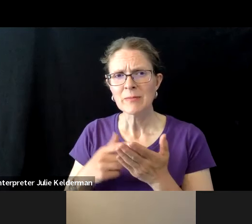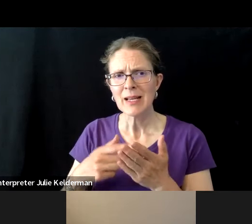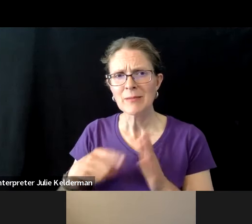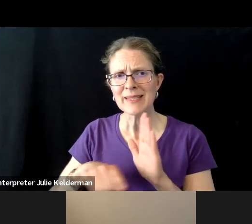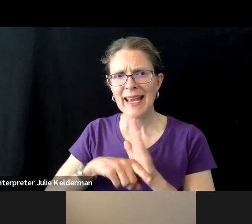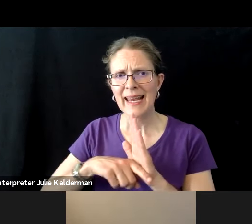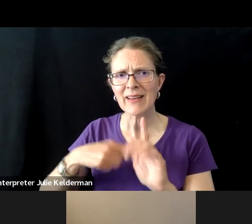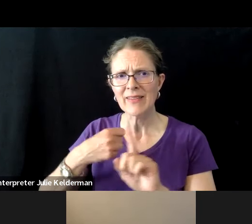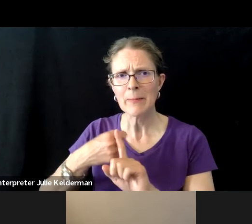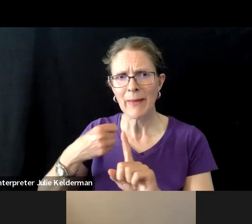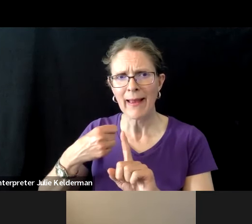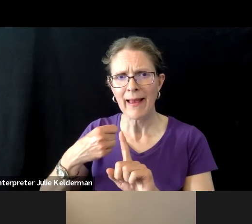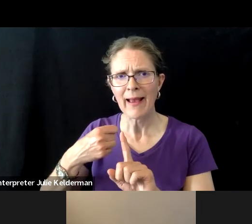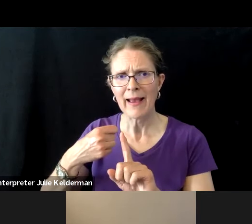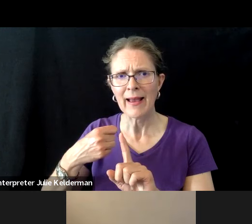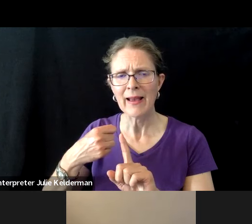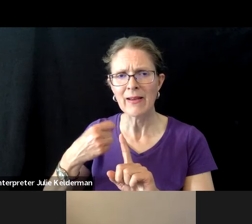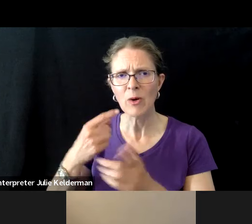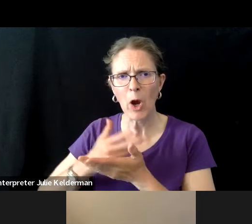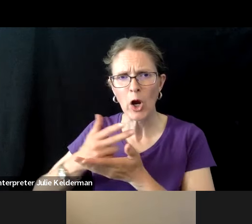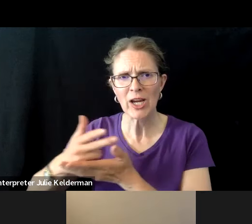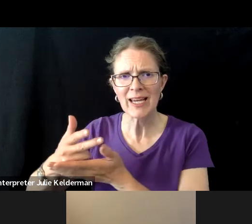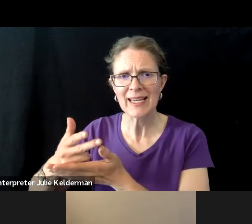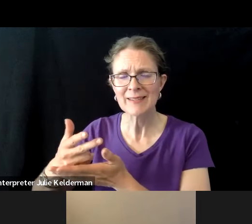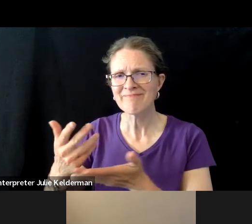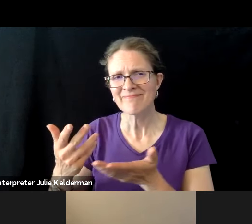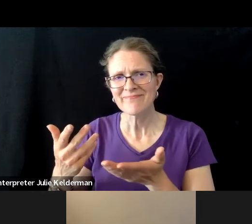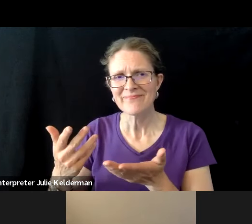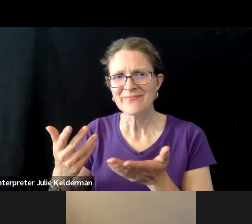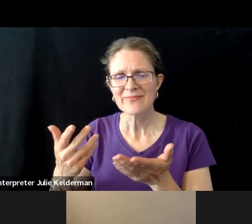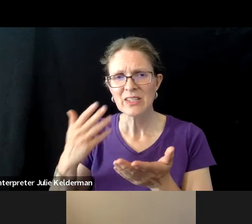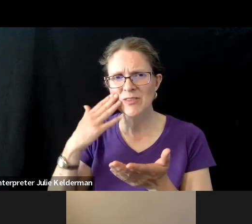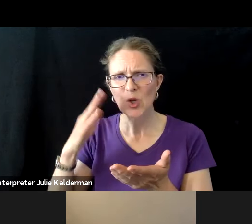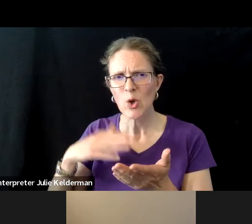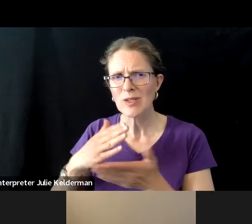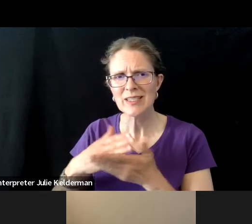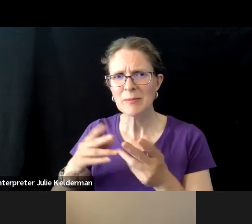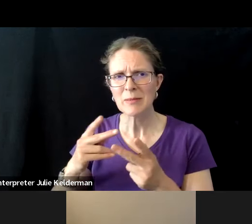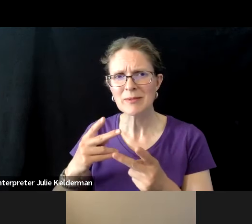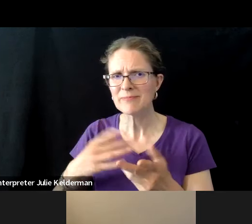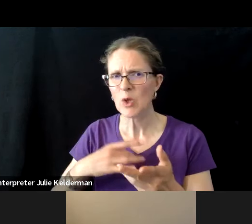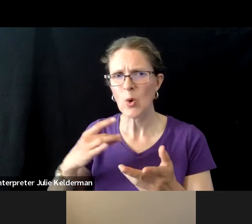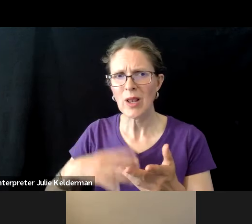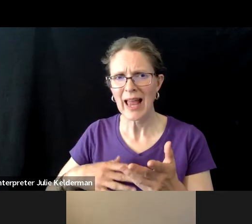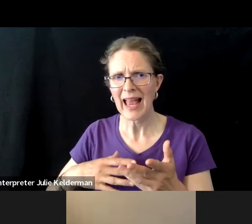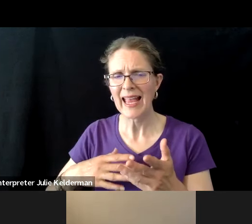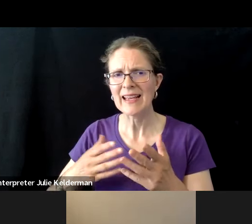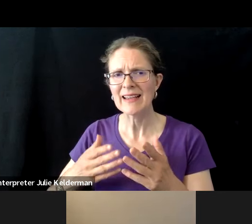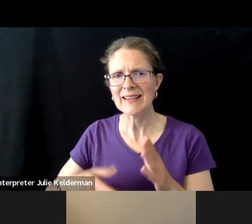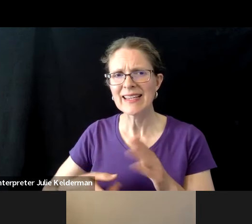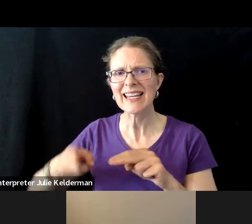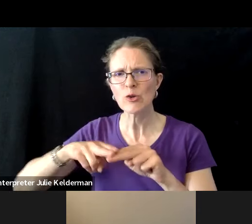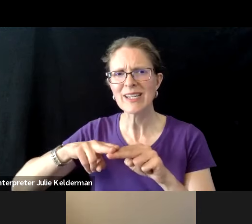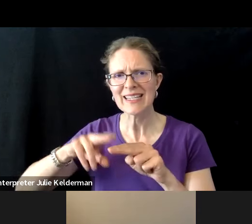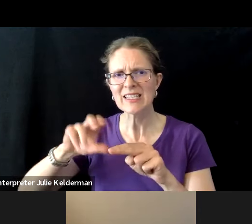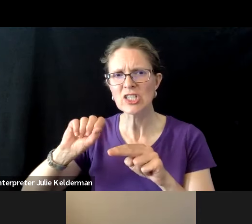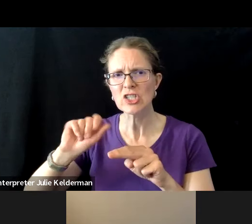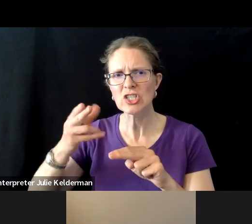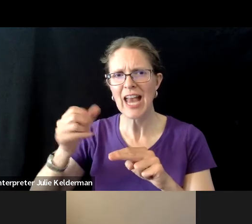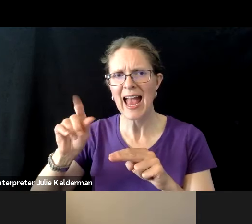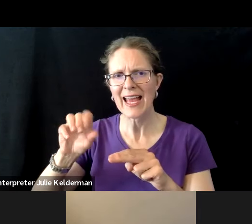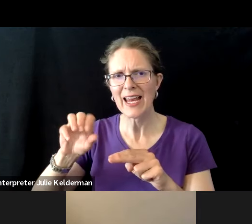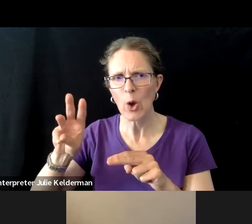is impacts to parking, and some people just, some people may not like the increased shadow or the density.